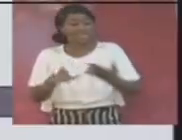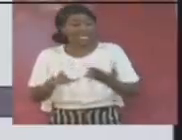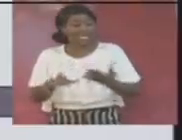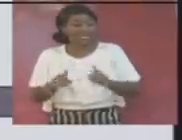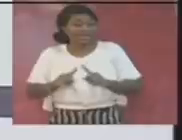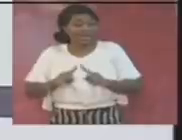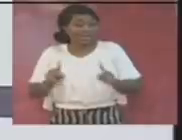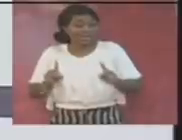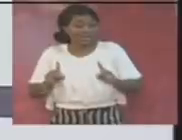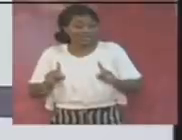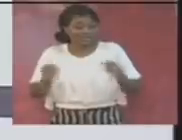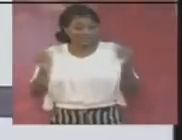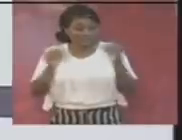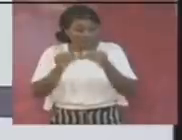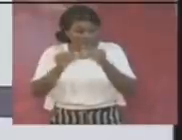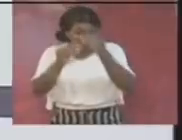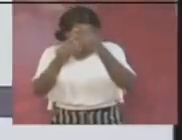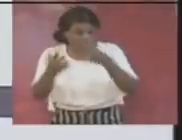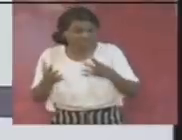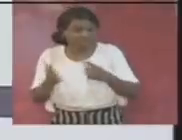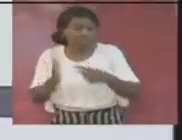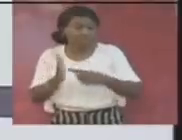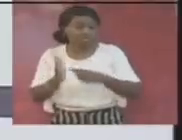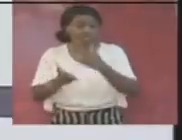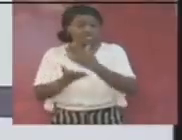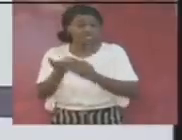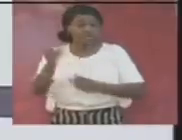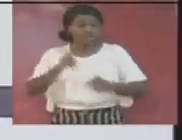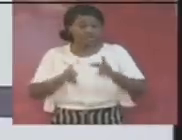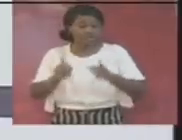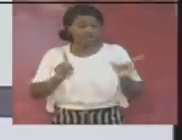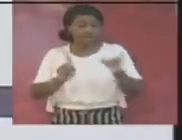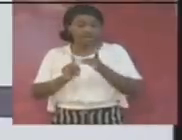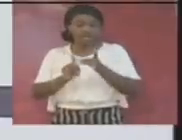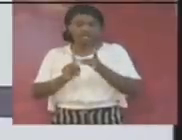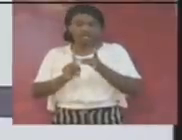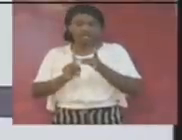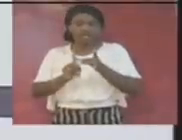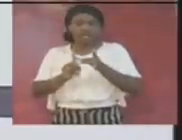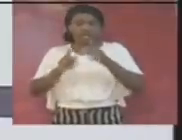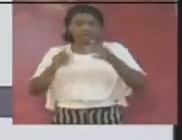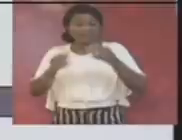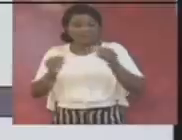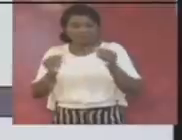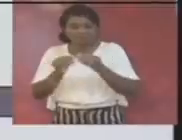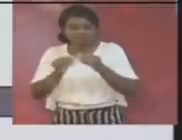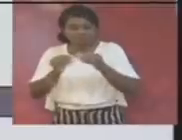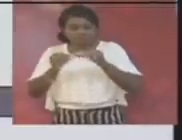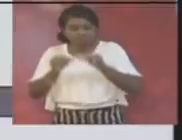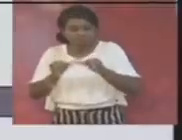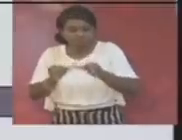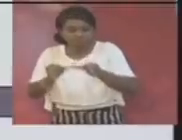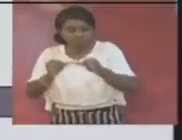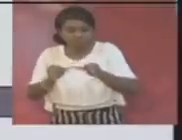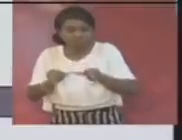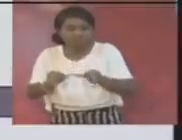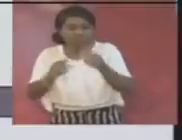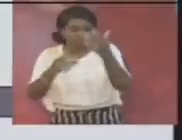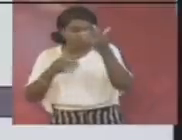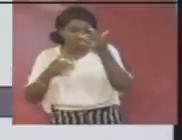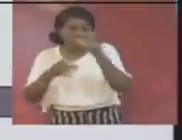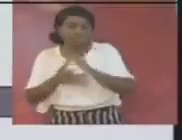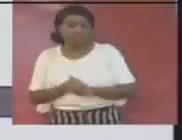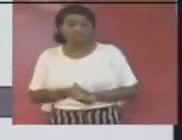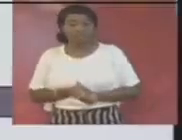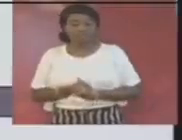become increasingly clear that for some patients, there are ongoing effects of COVID-19. Patients, their